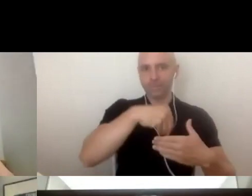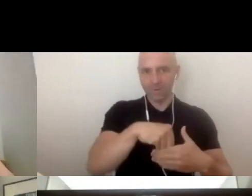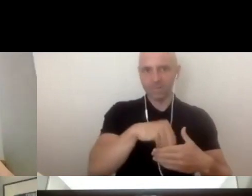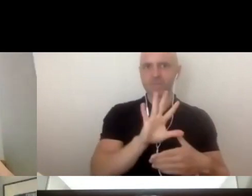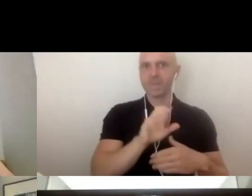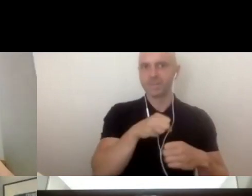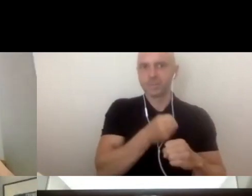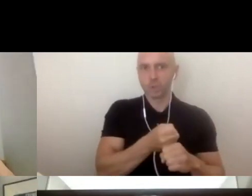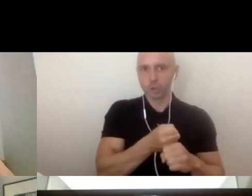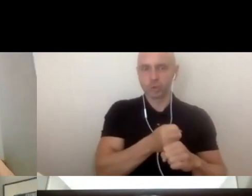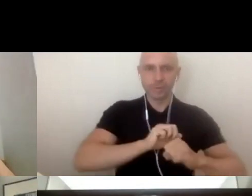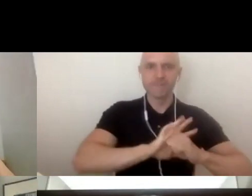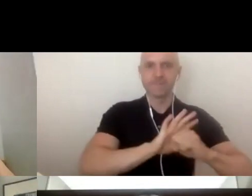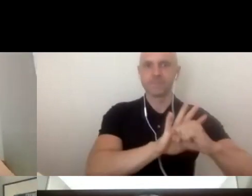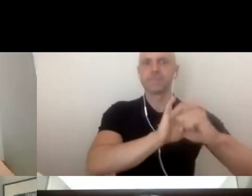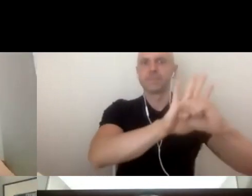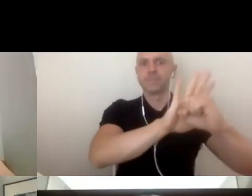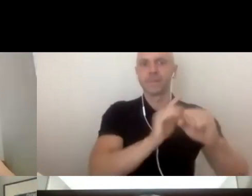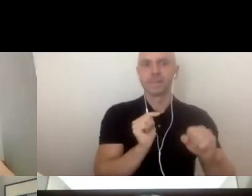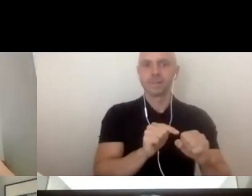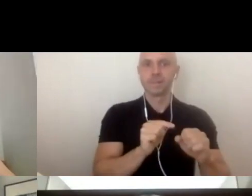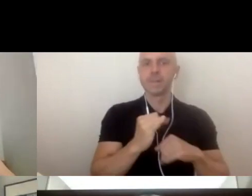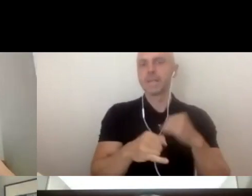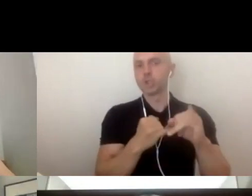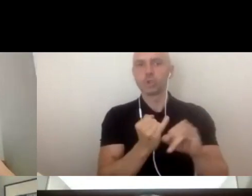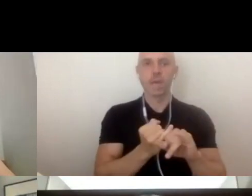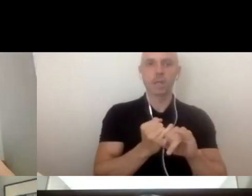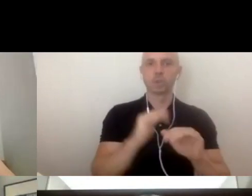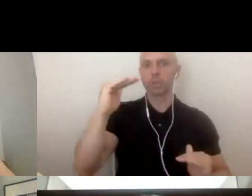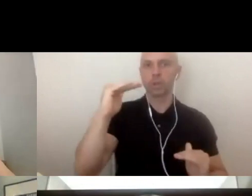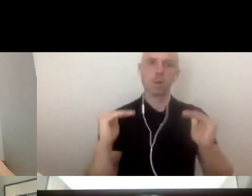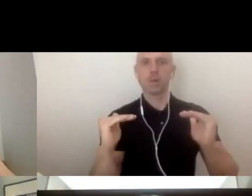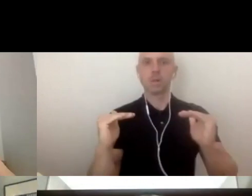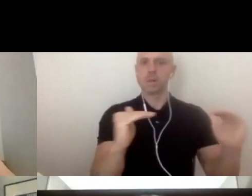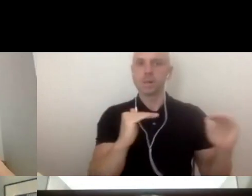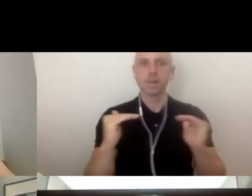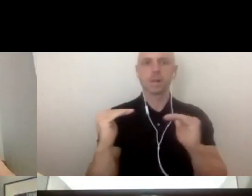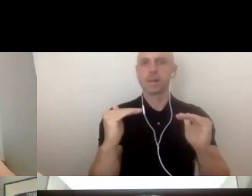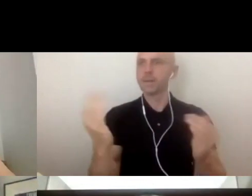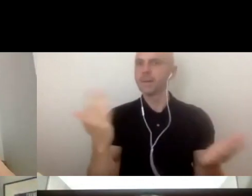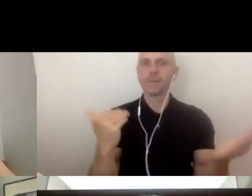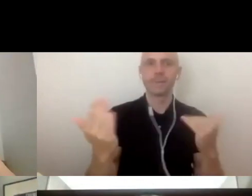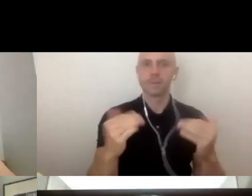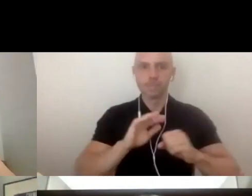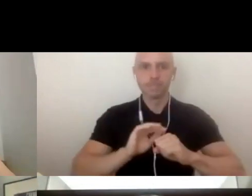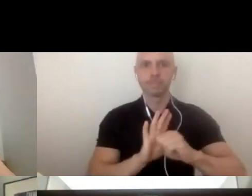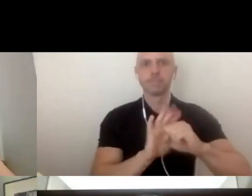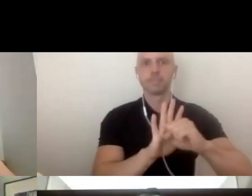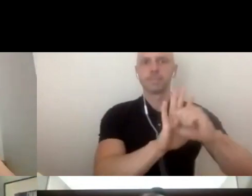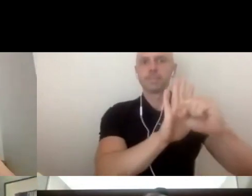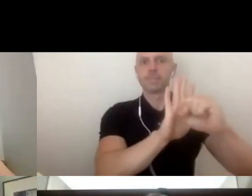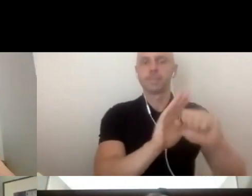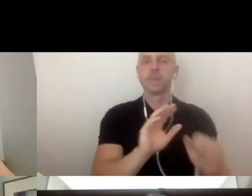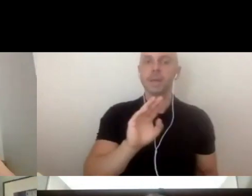garnering international recognition for creating a more equitable film industry. Maxime is a